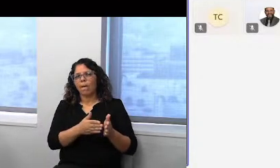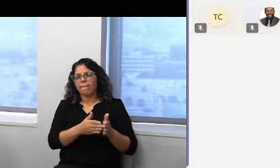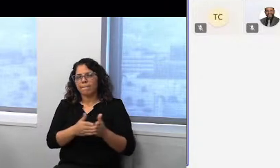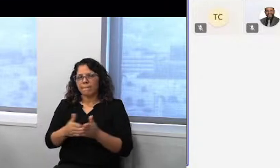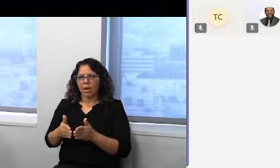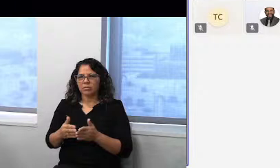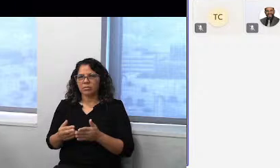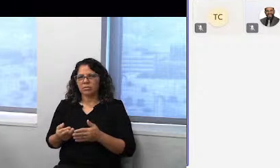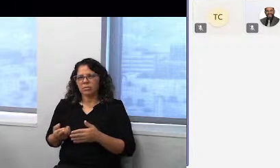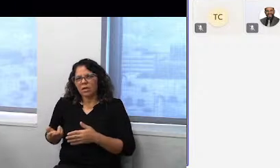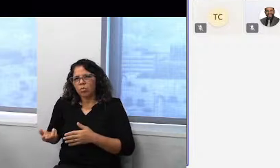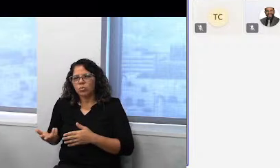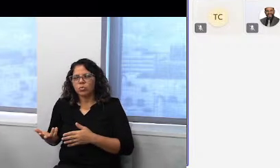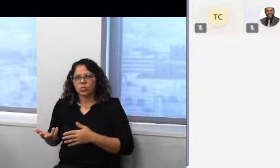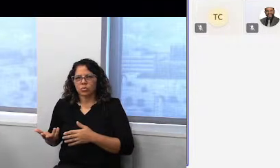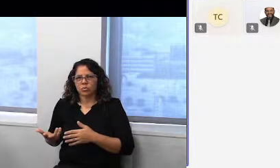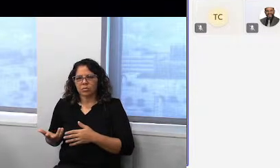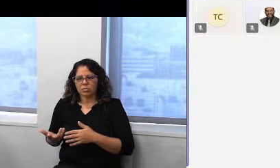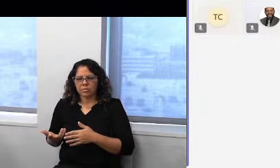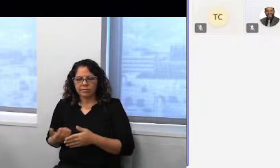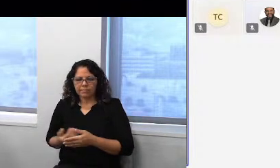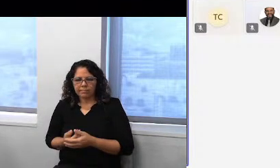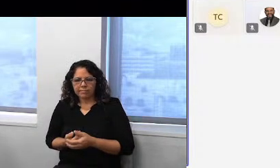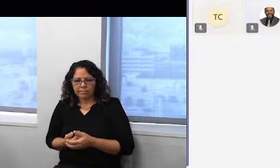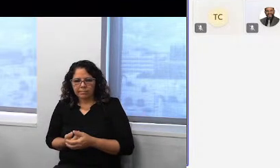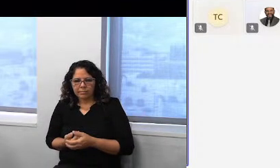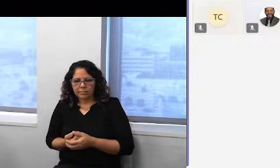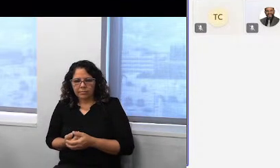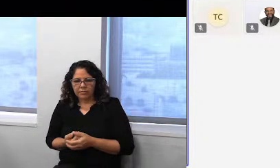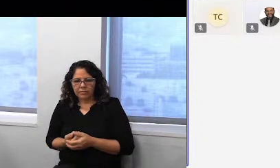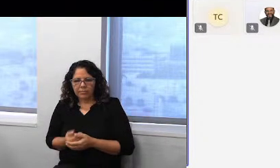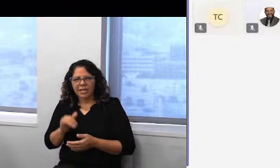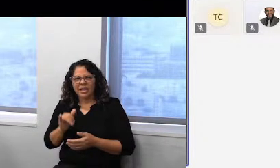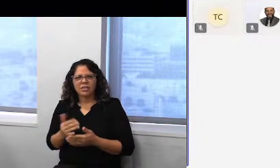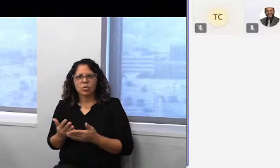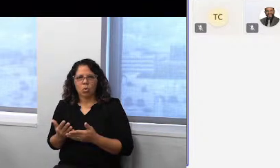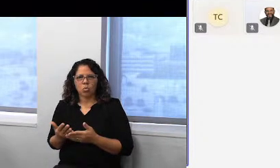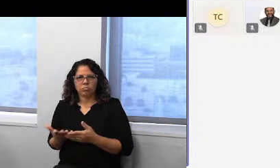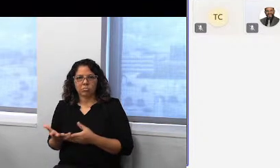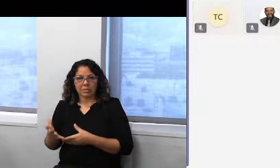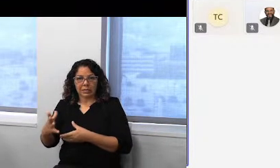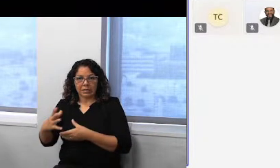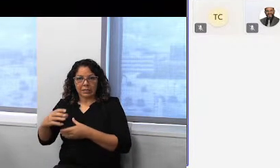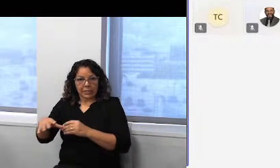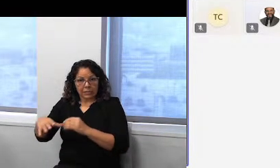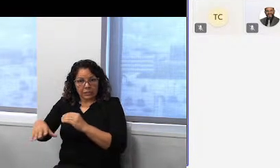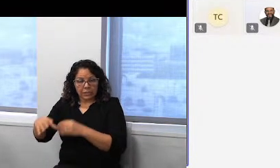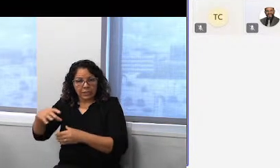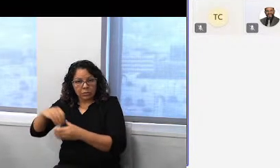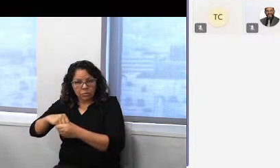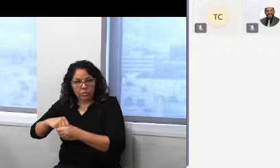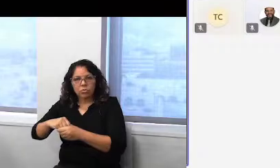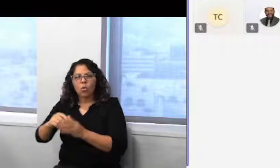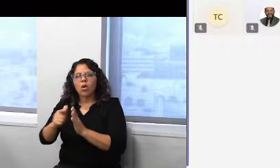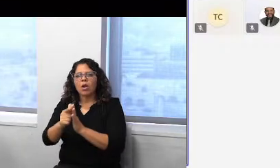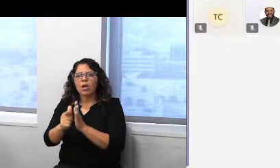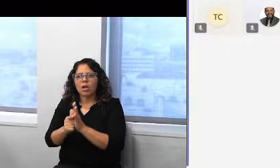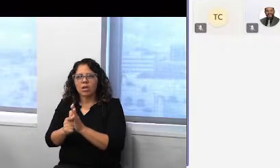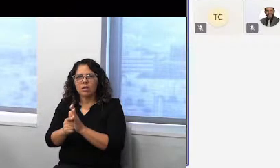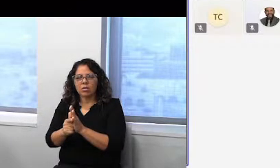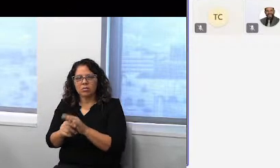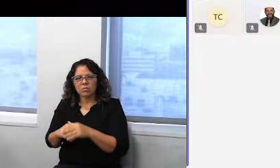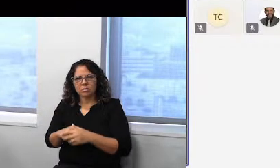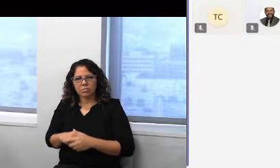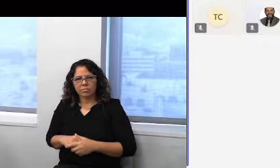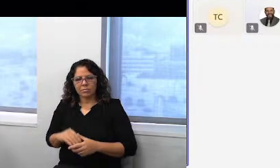on the laws, and those are accounted for up to a certain point because of the level of certainty, particularly when we're talking about